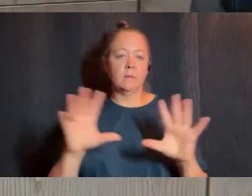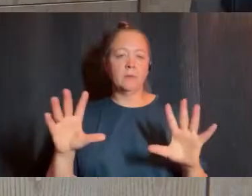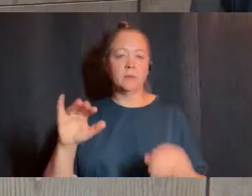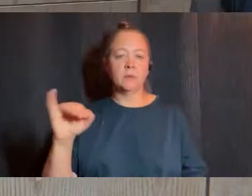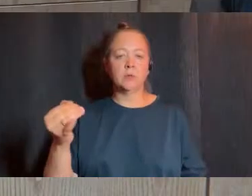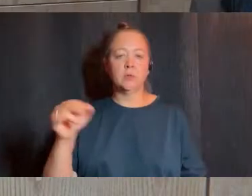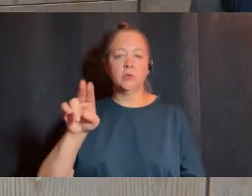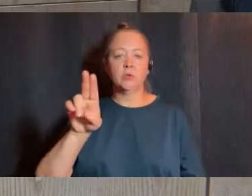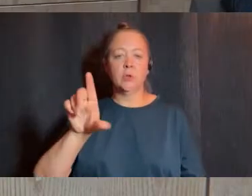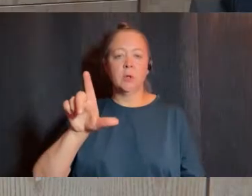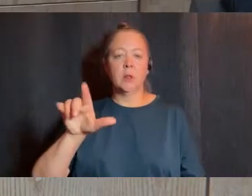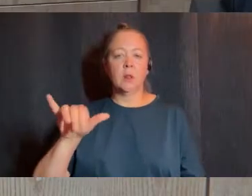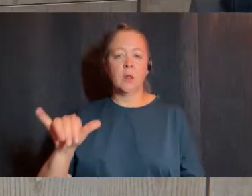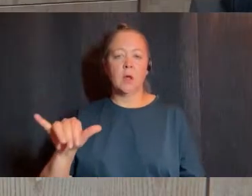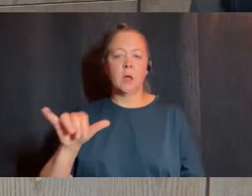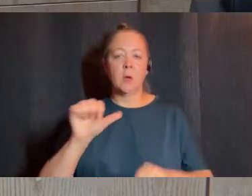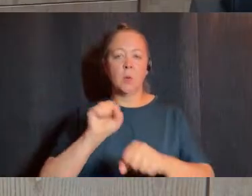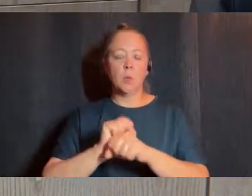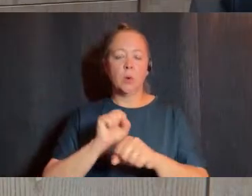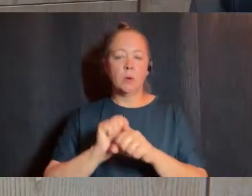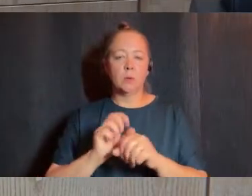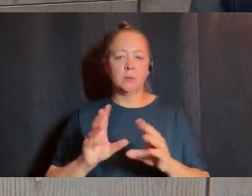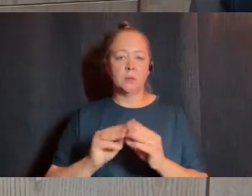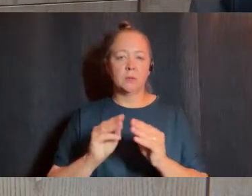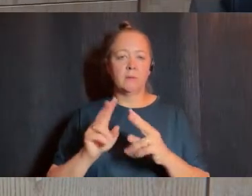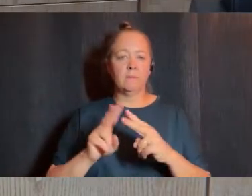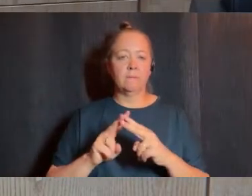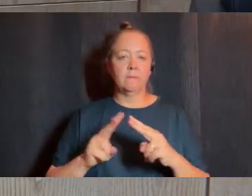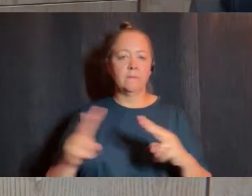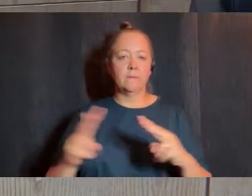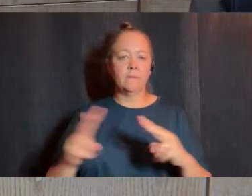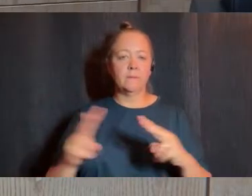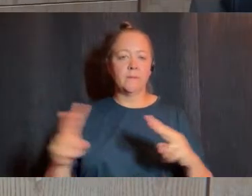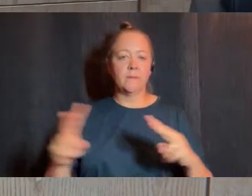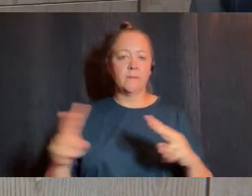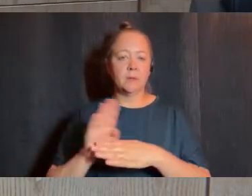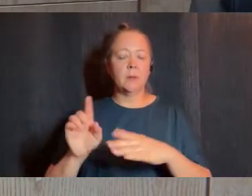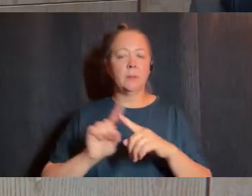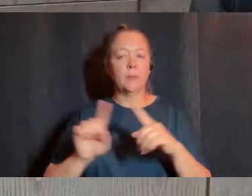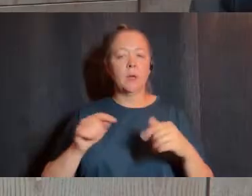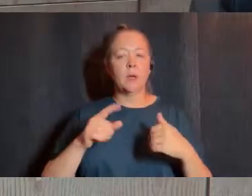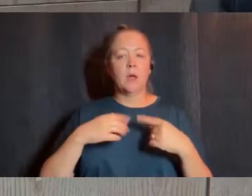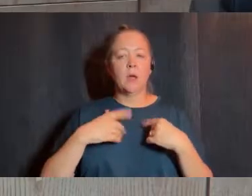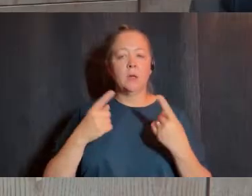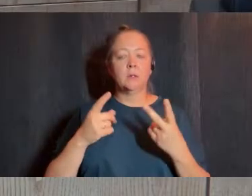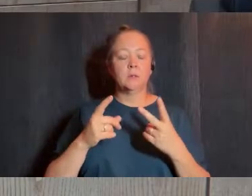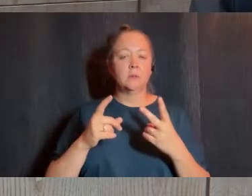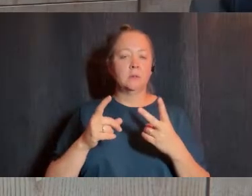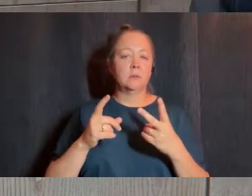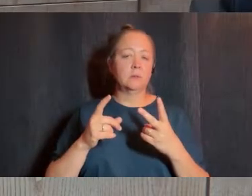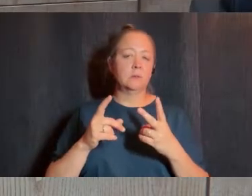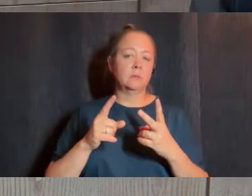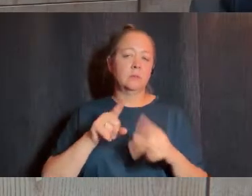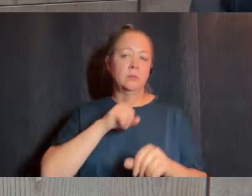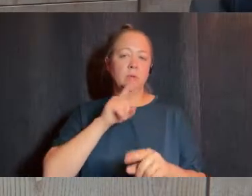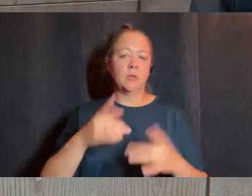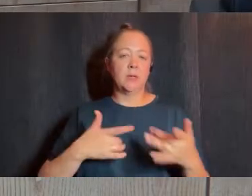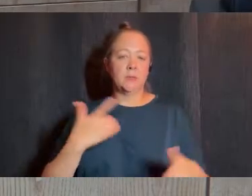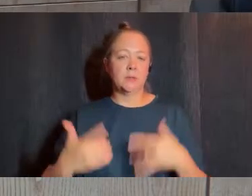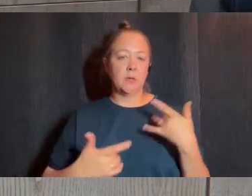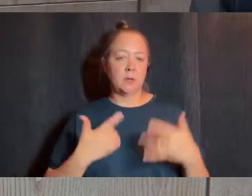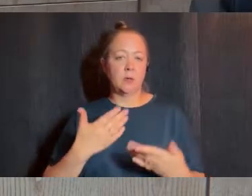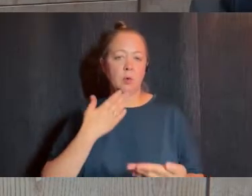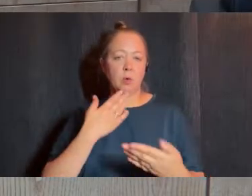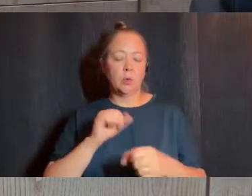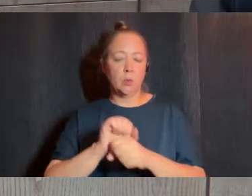session is very busy, but it has some really exciting, good work for us to do. And I'm really looking